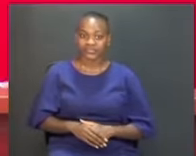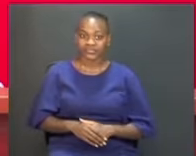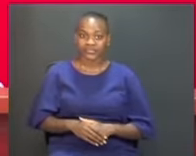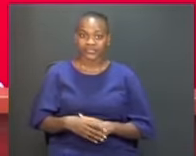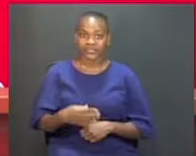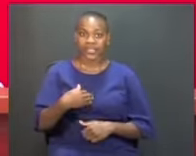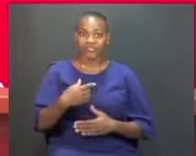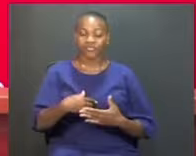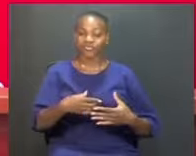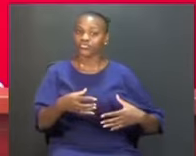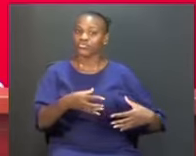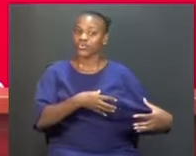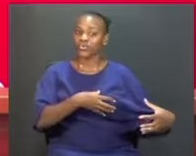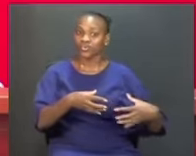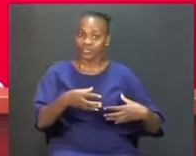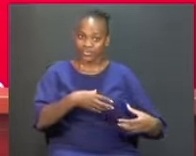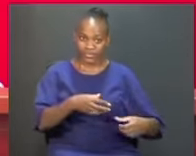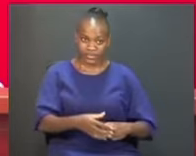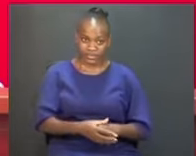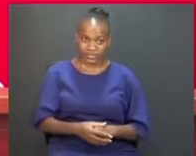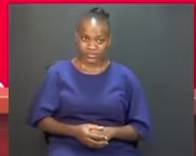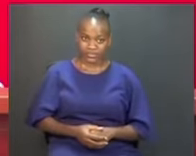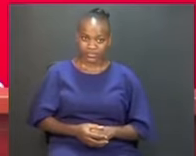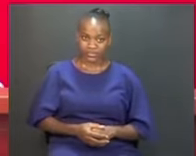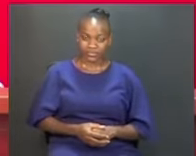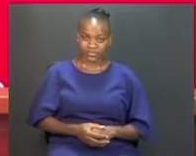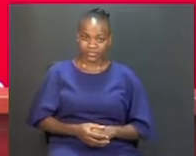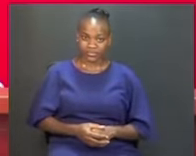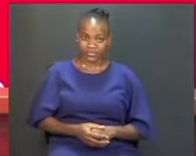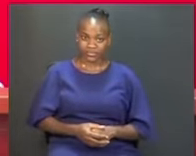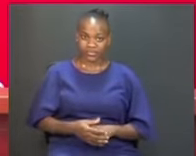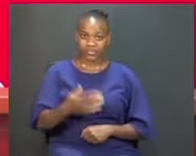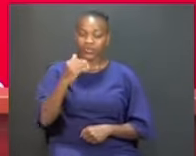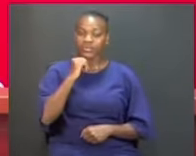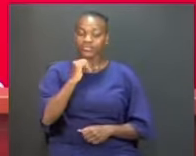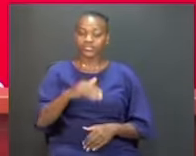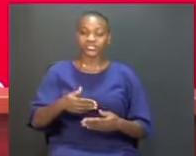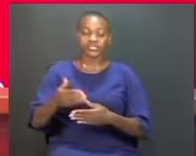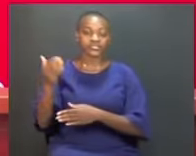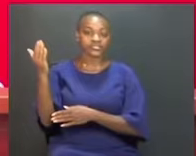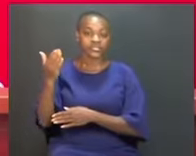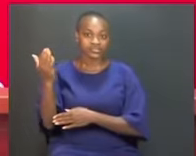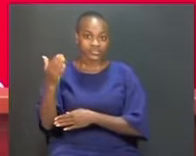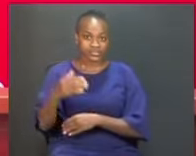Complaints, because we don't have any statement because I made my formal